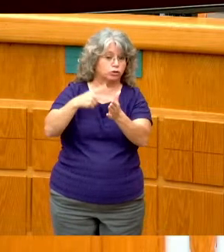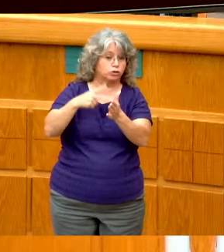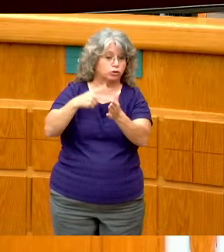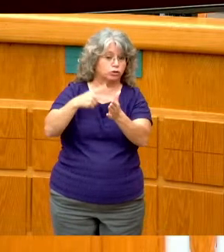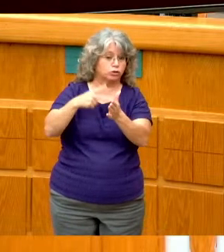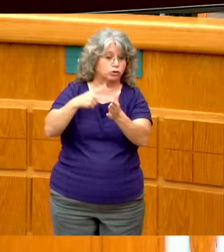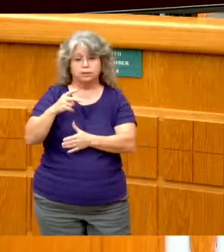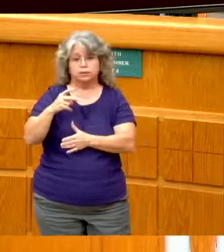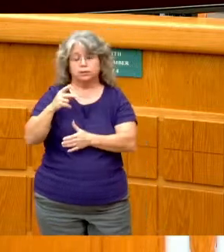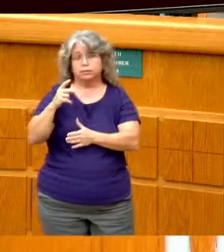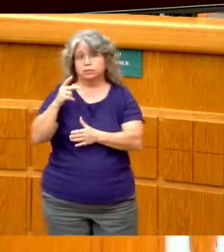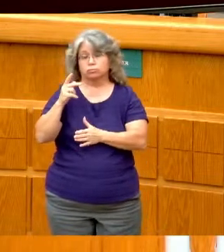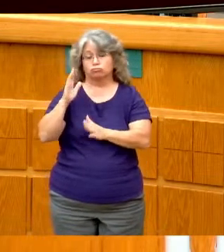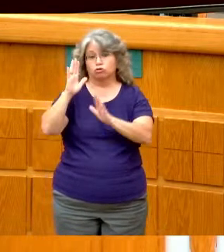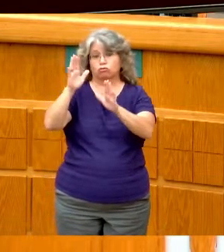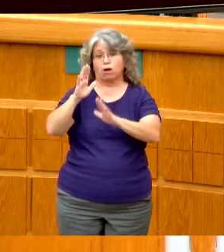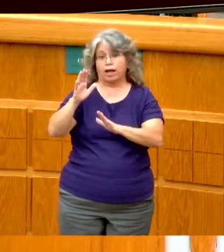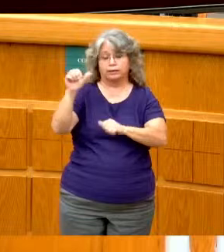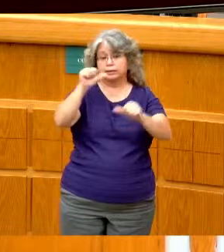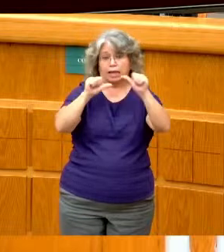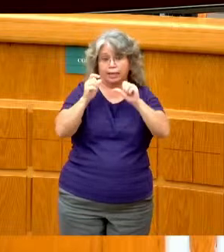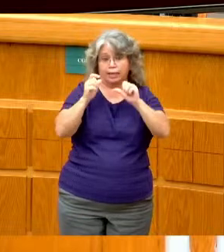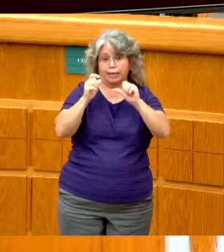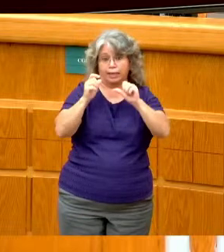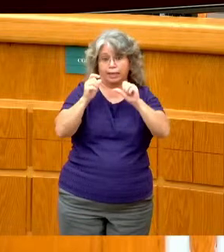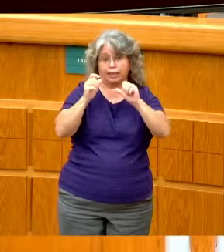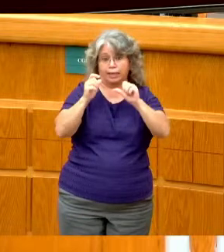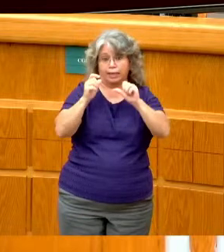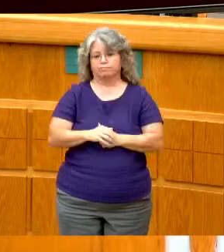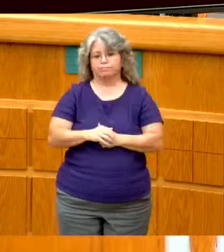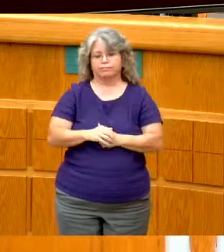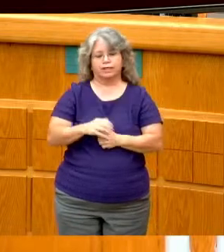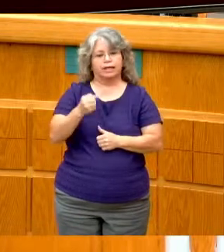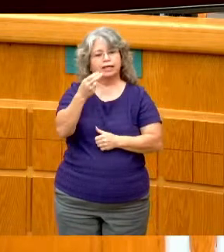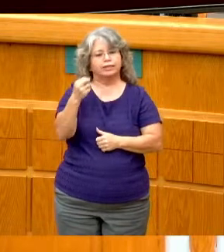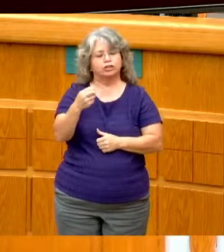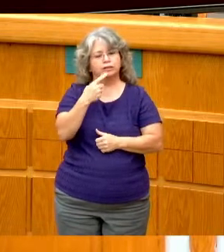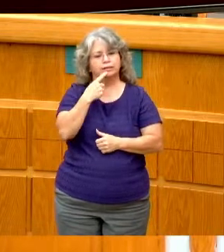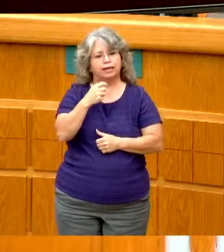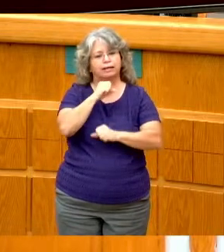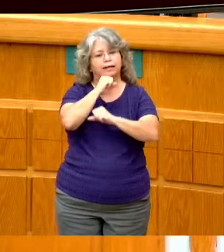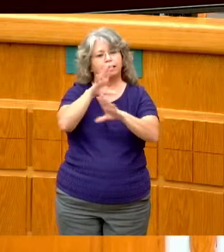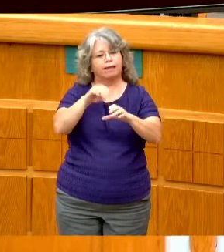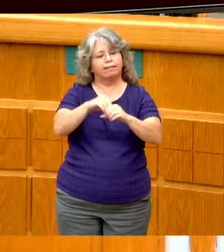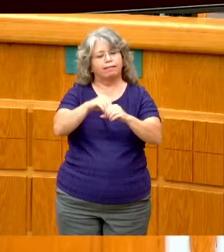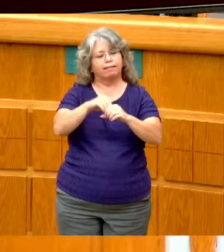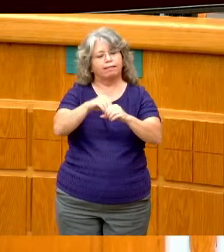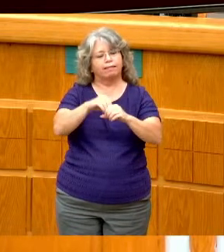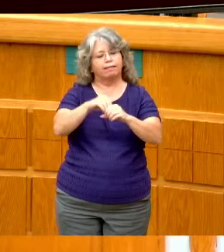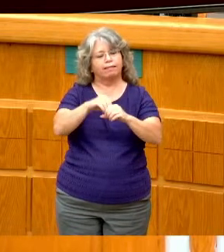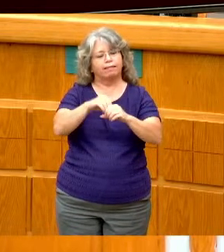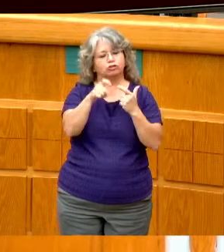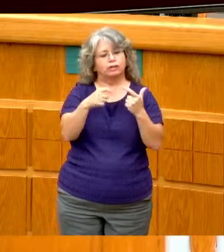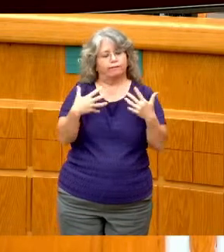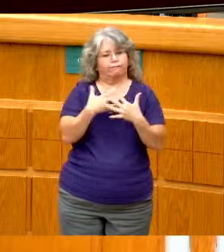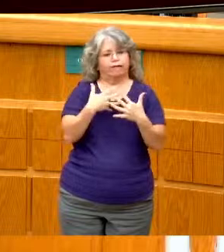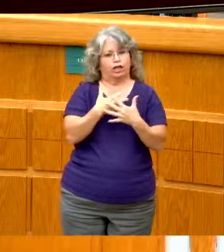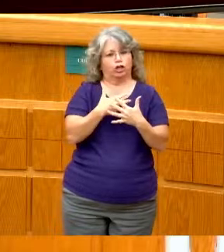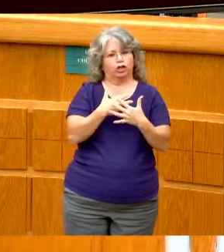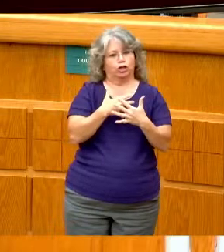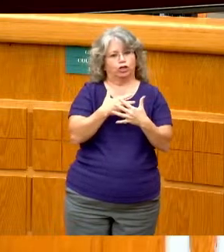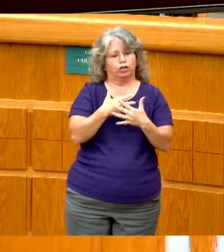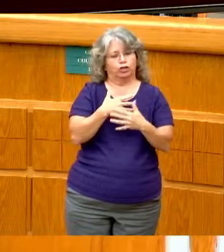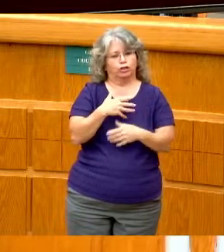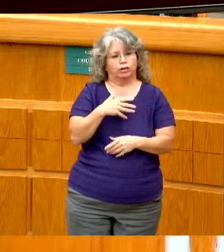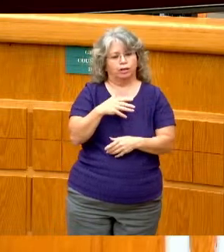in the 19th century. And this is what she said. She said, "Nothing in life is to be feared. It is only